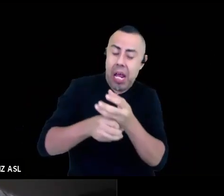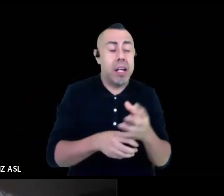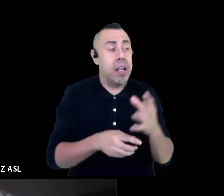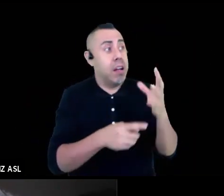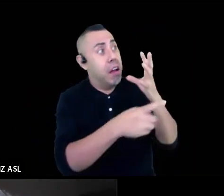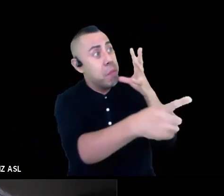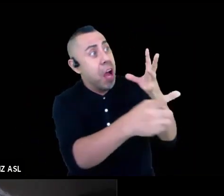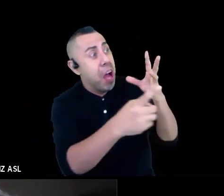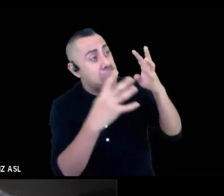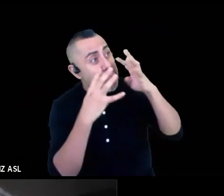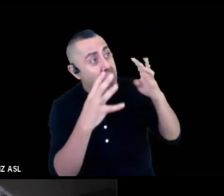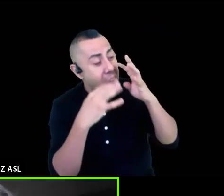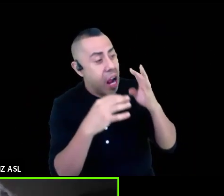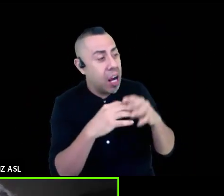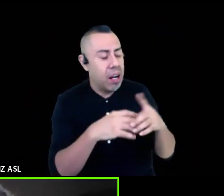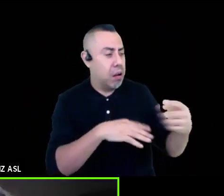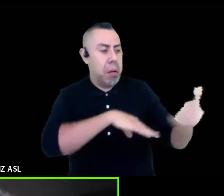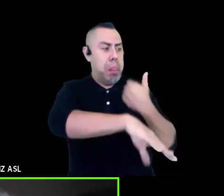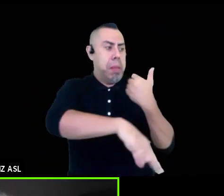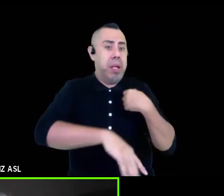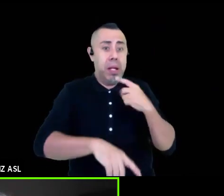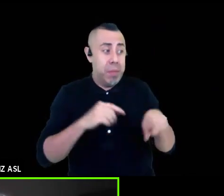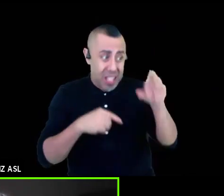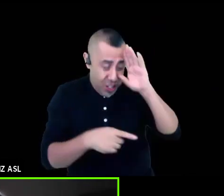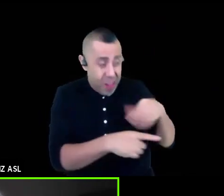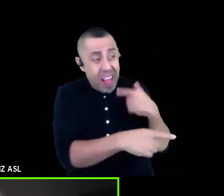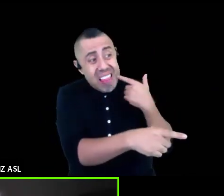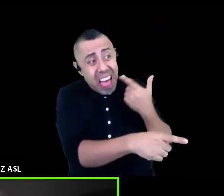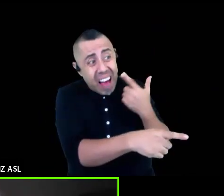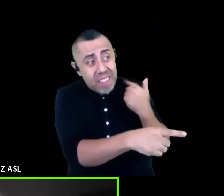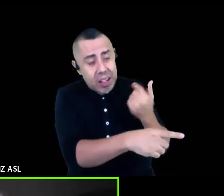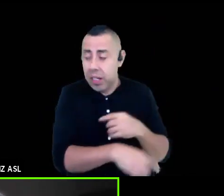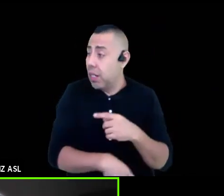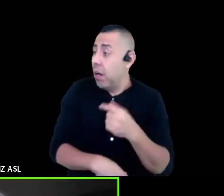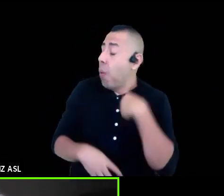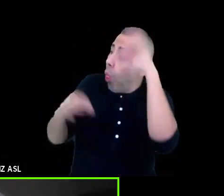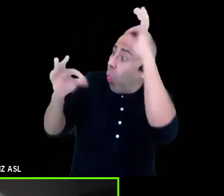were laughing too. I didn't know what I was doing. As usual.